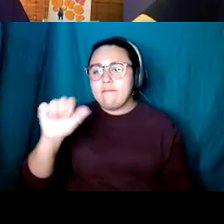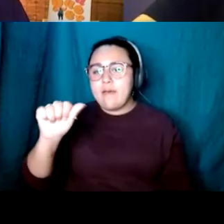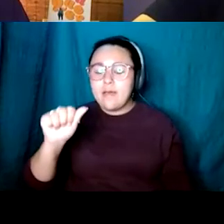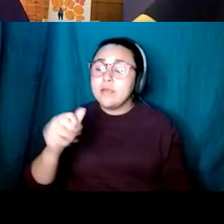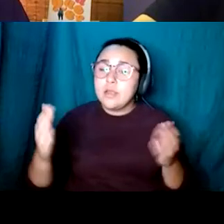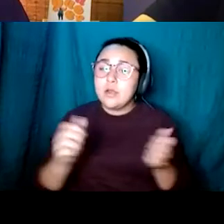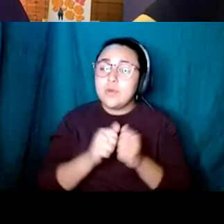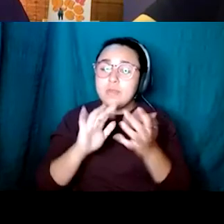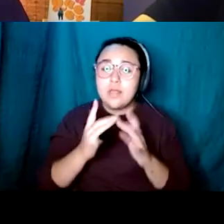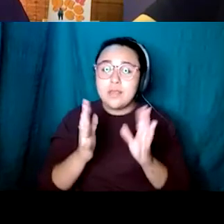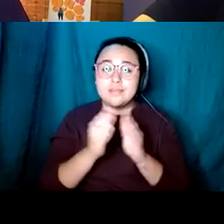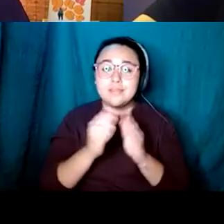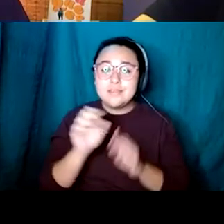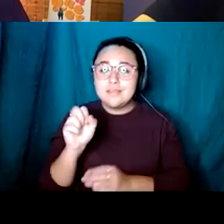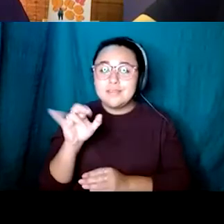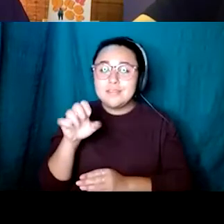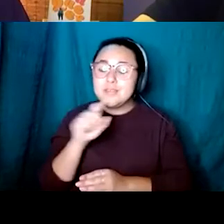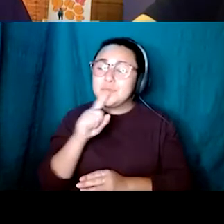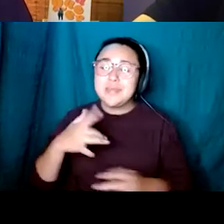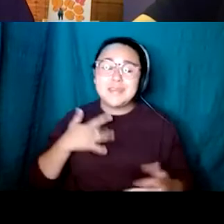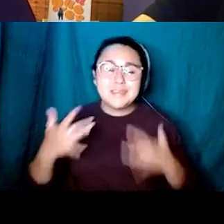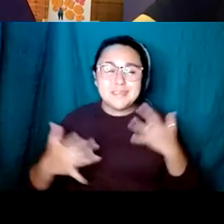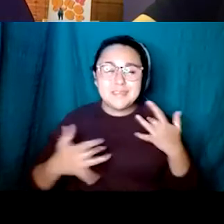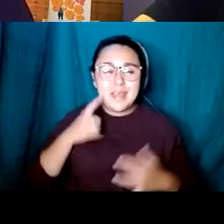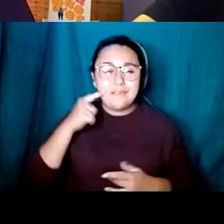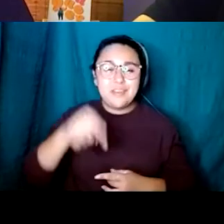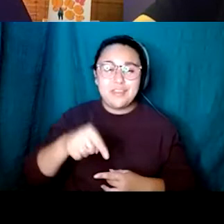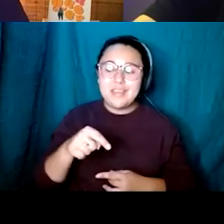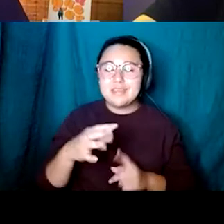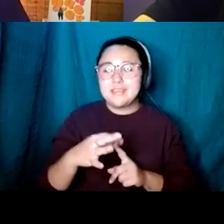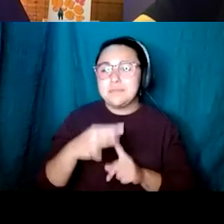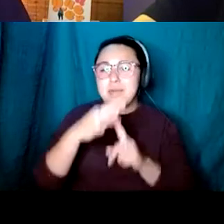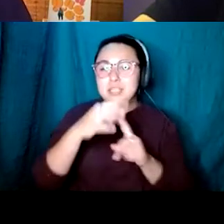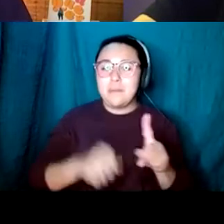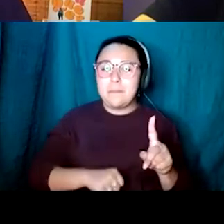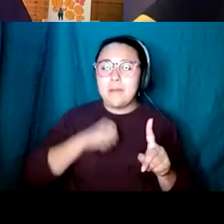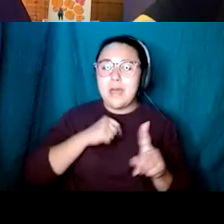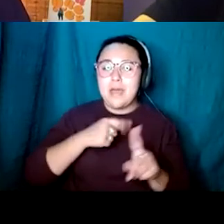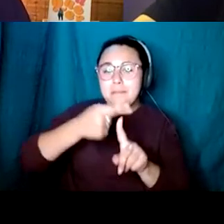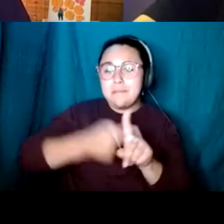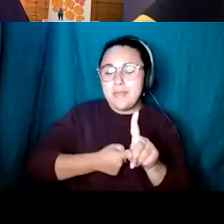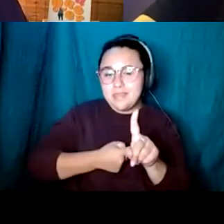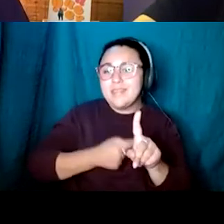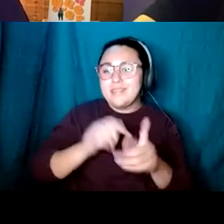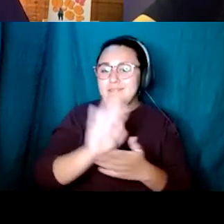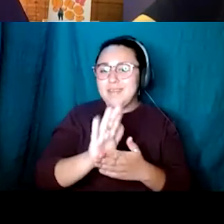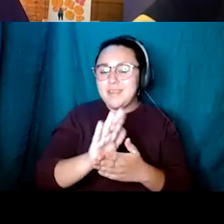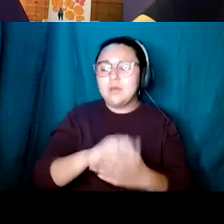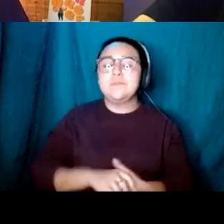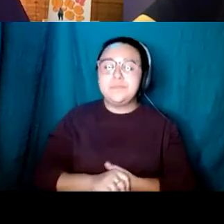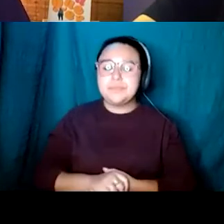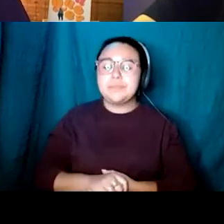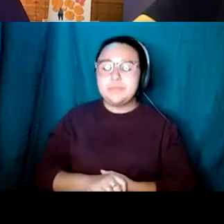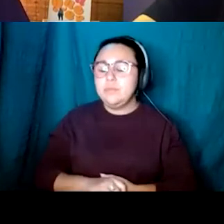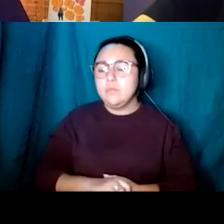Webinar Series. We are super excited for this special Pride Month edition. And today